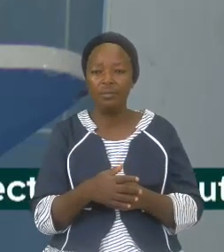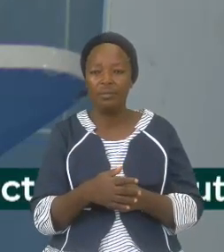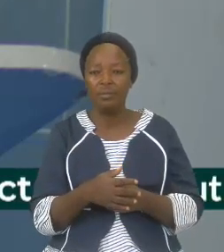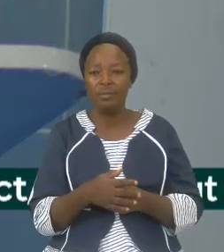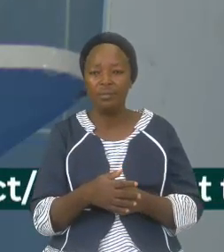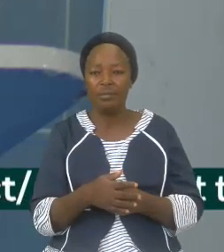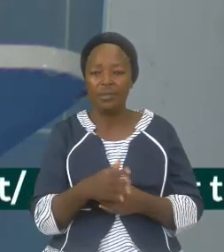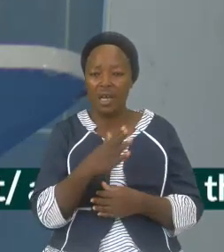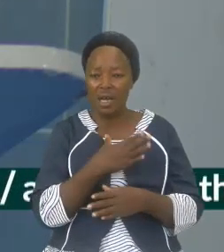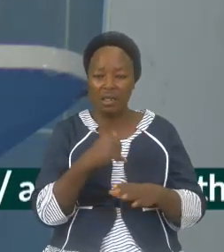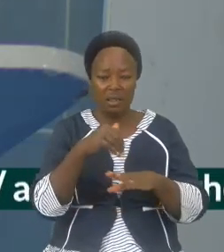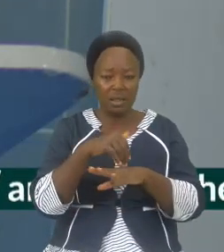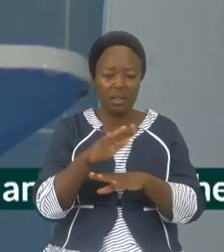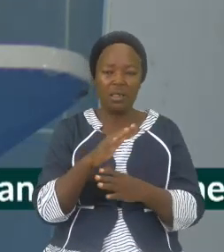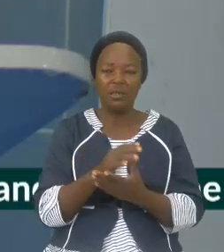and send.